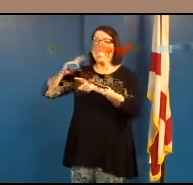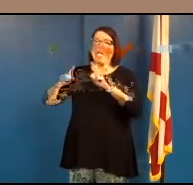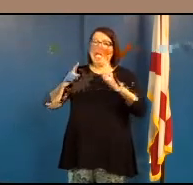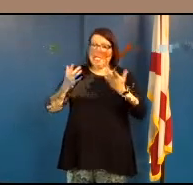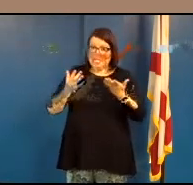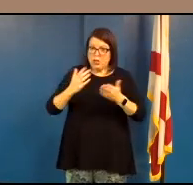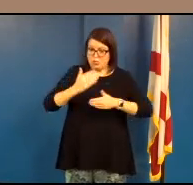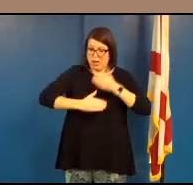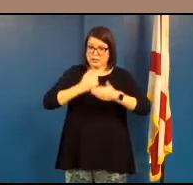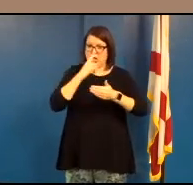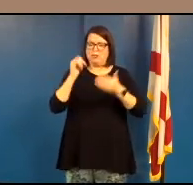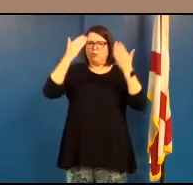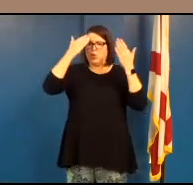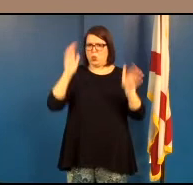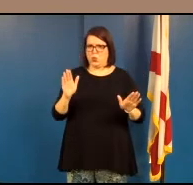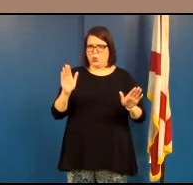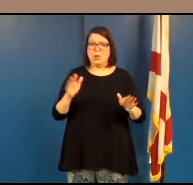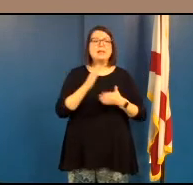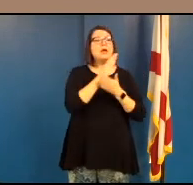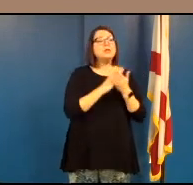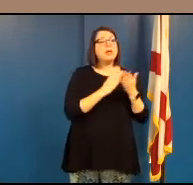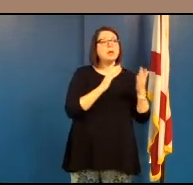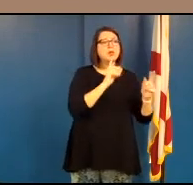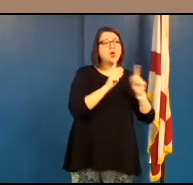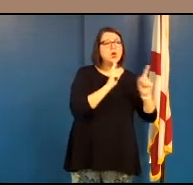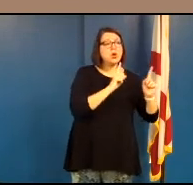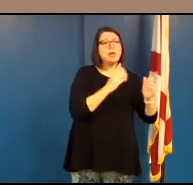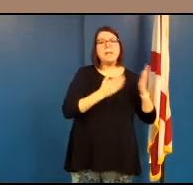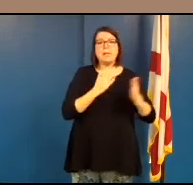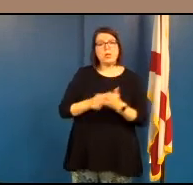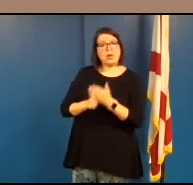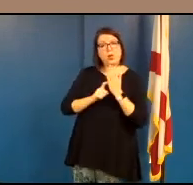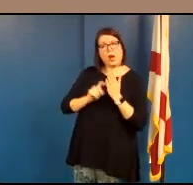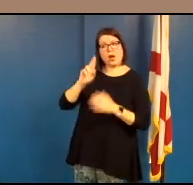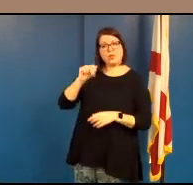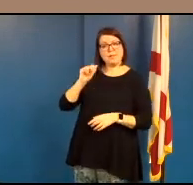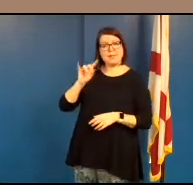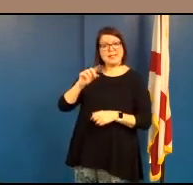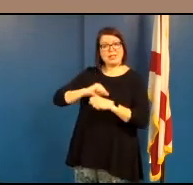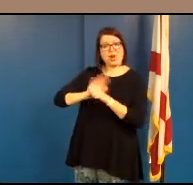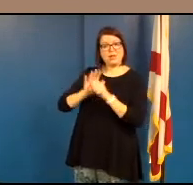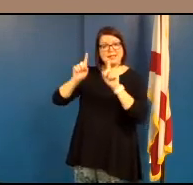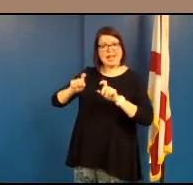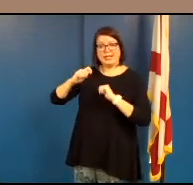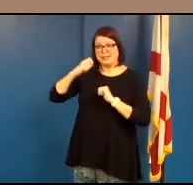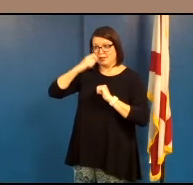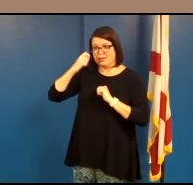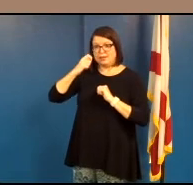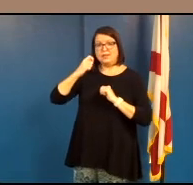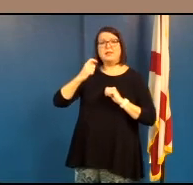who enter the Capitol, where you have to kind of go get rapid tested. You'll go stand off to the side somewhere and wait to find out if you're positive or